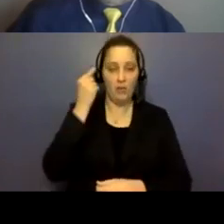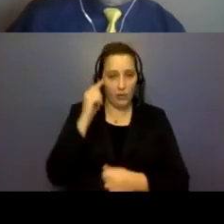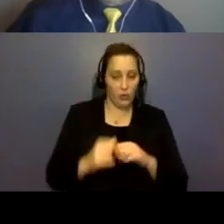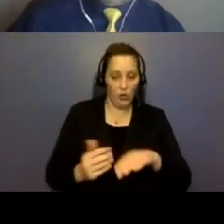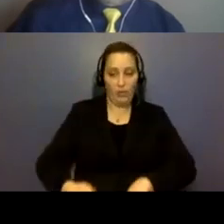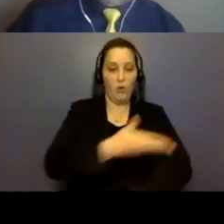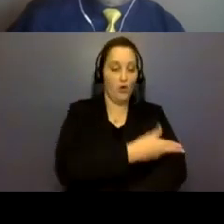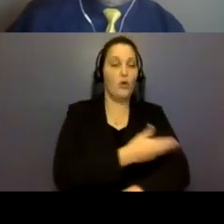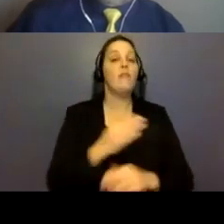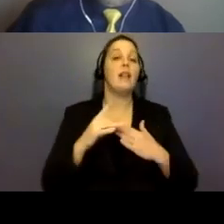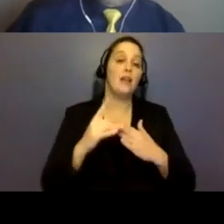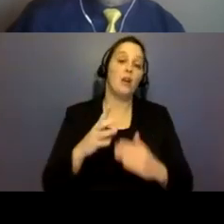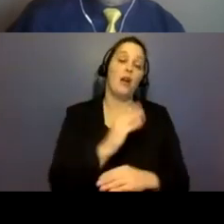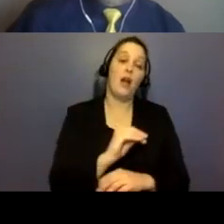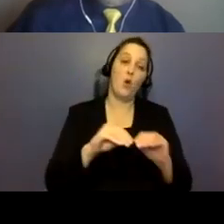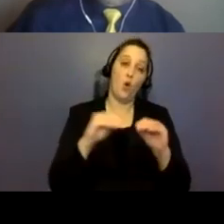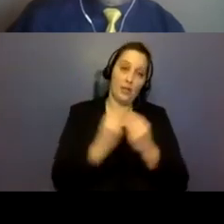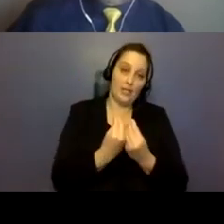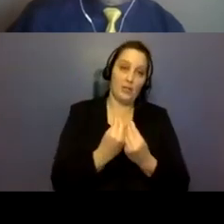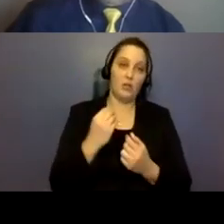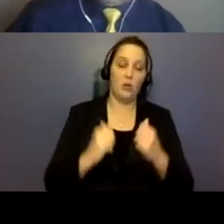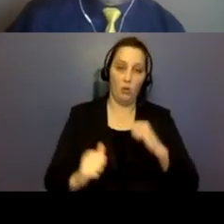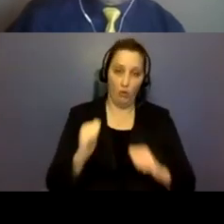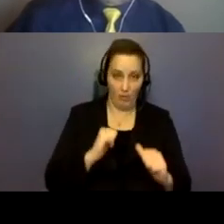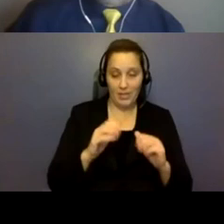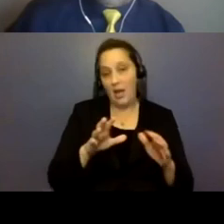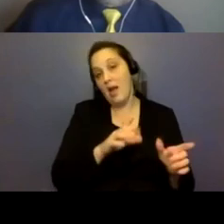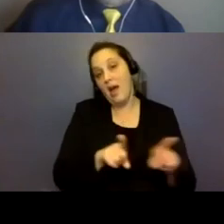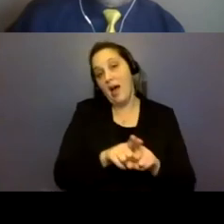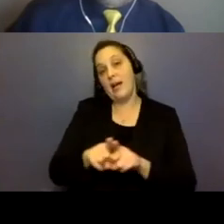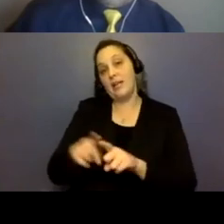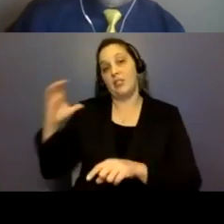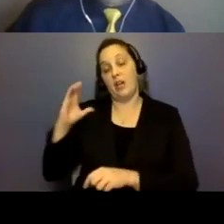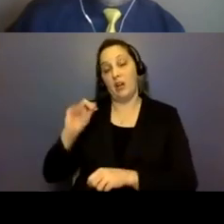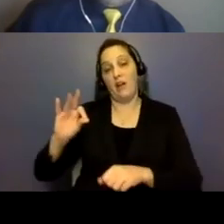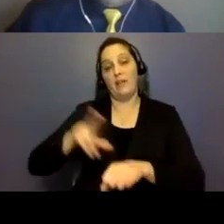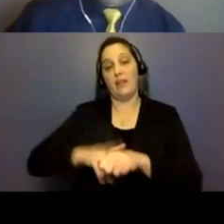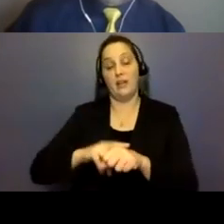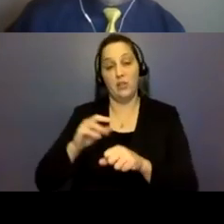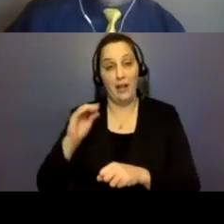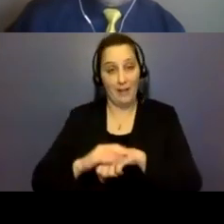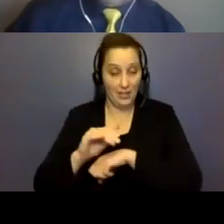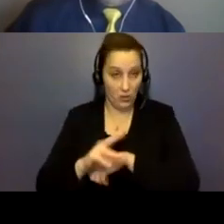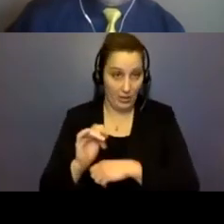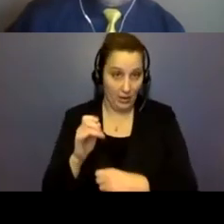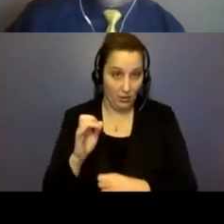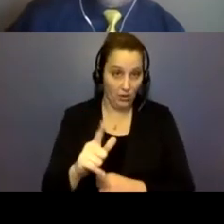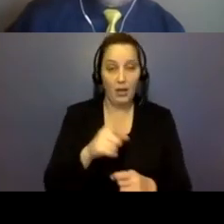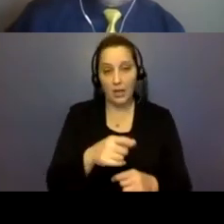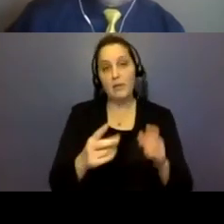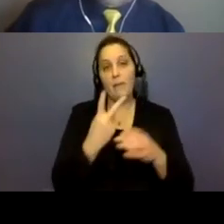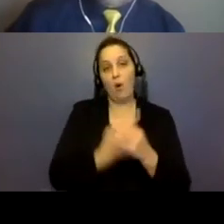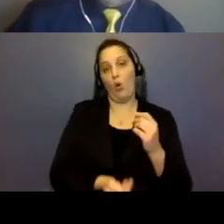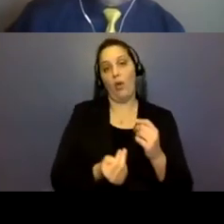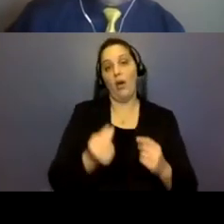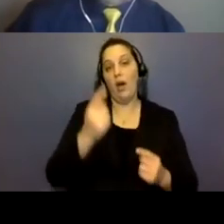and organizational performance. As chair of the National Leadership Advisory Council, he's both a